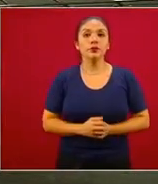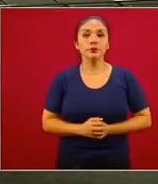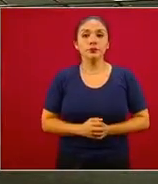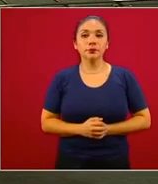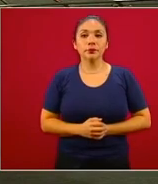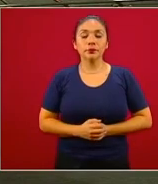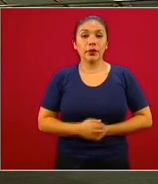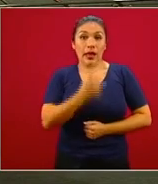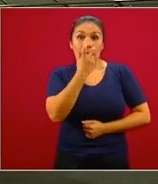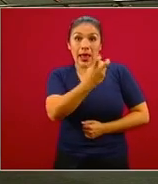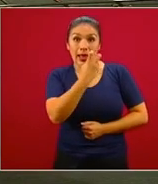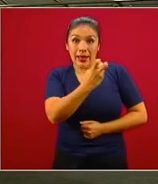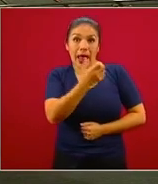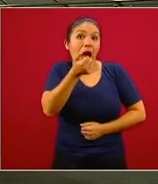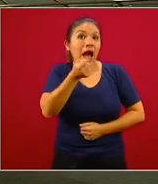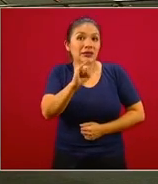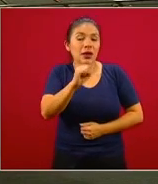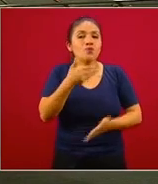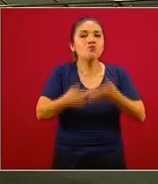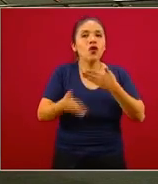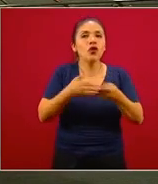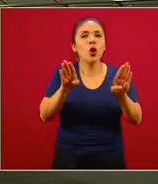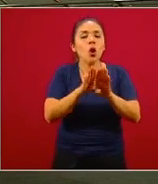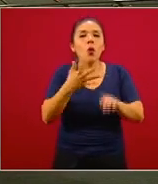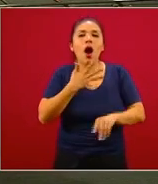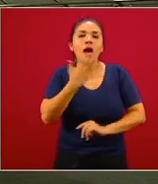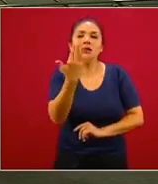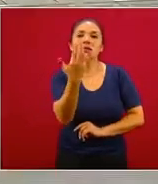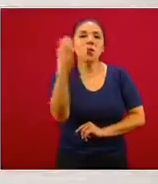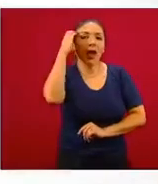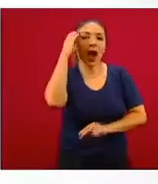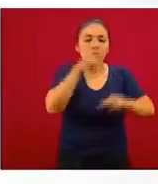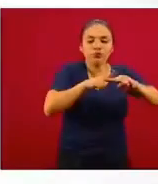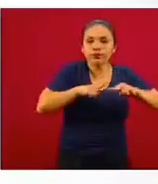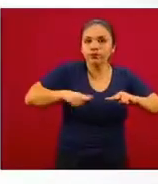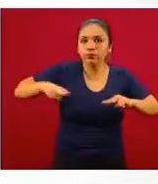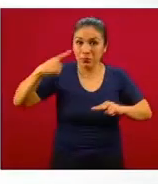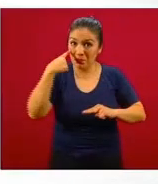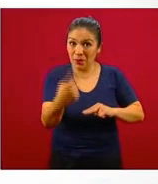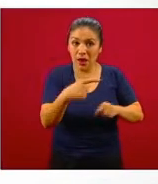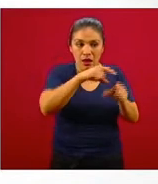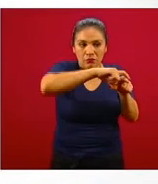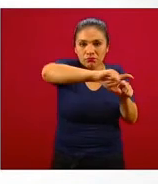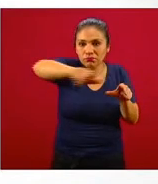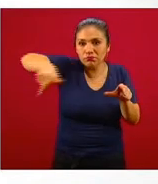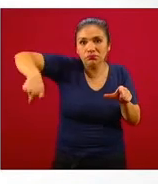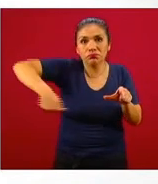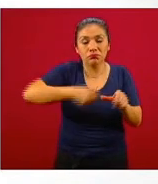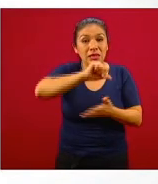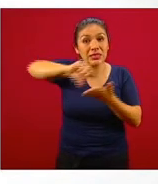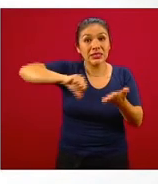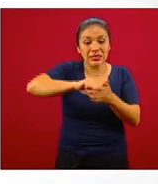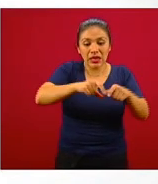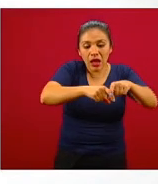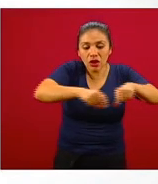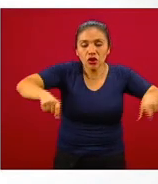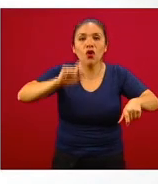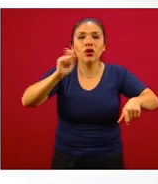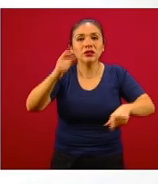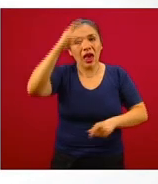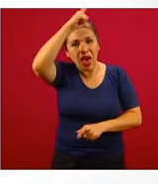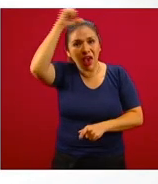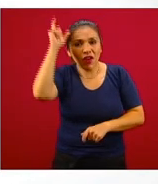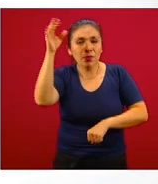This is the design of our care unit. We have 50 beds around a central area for nurses